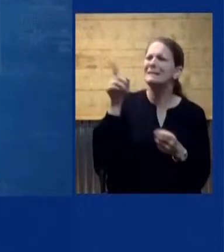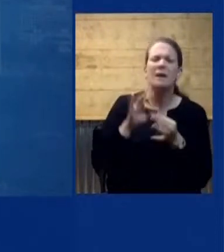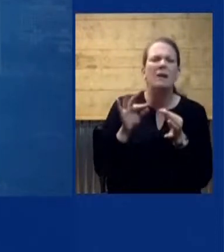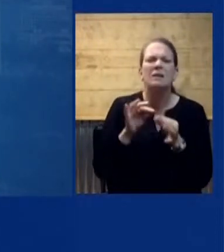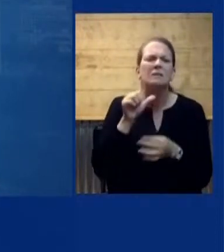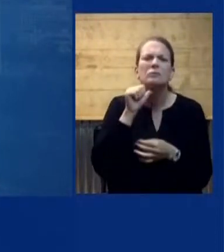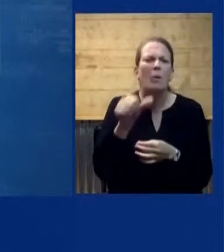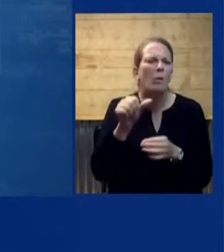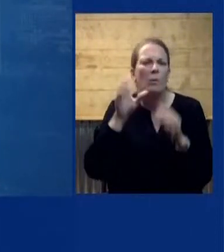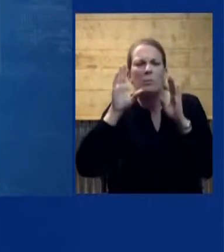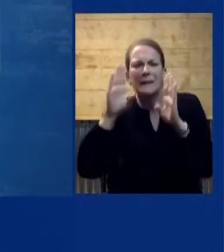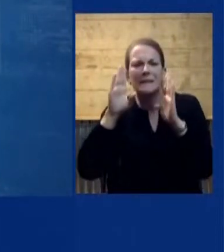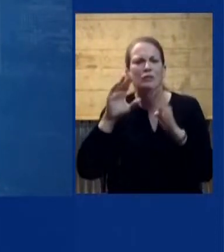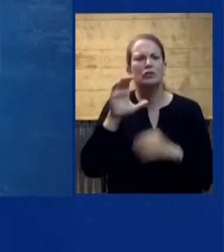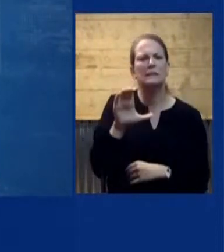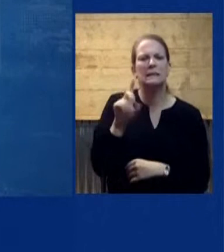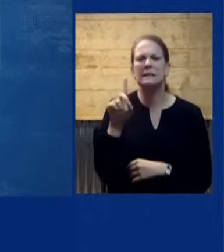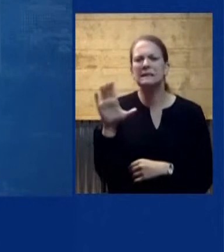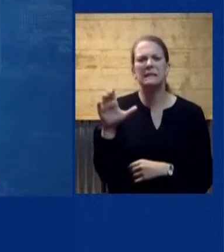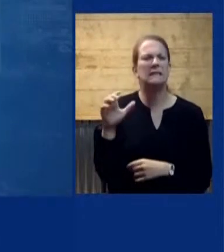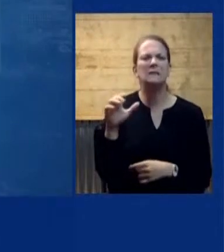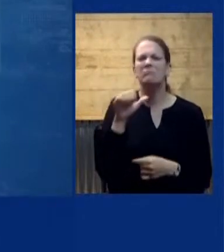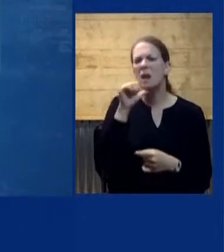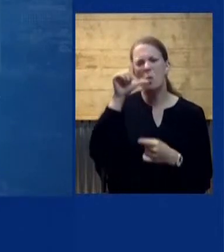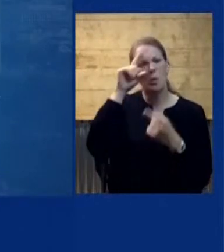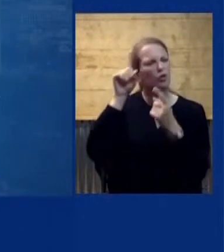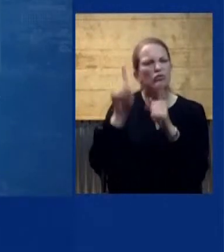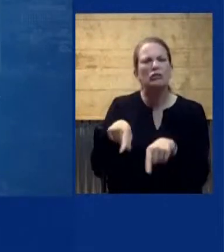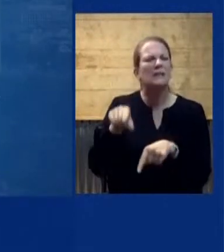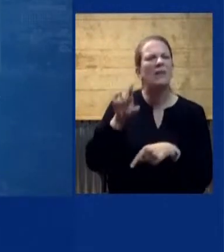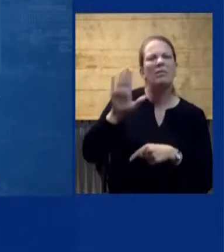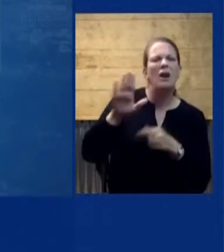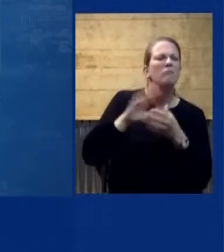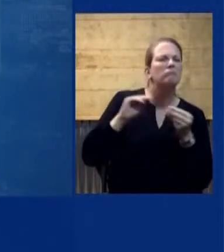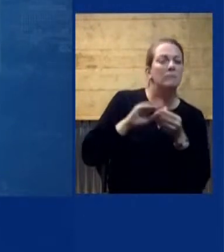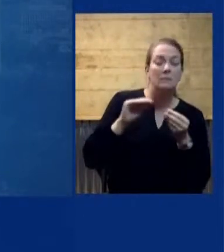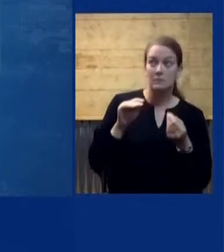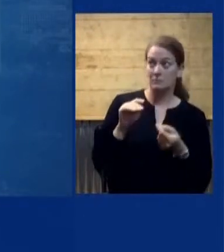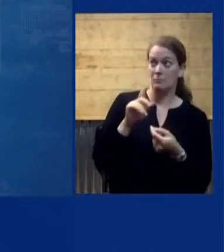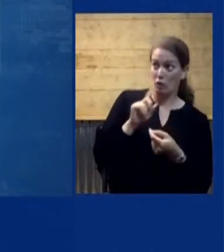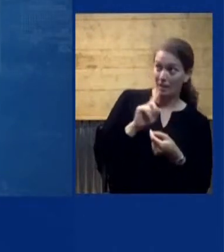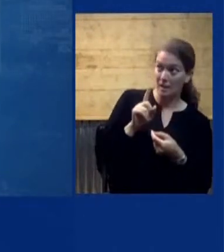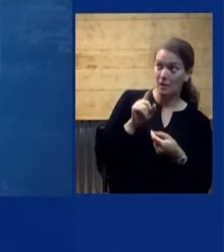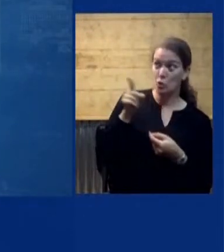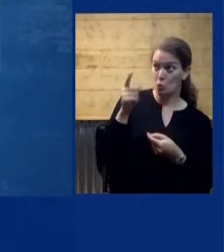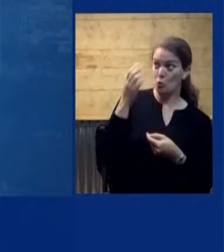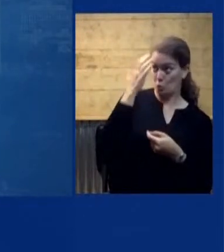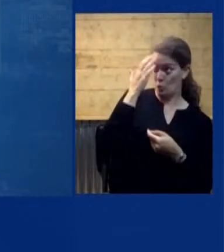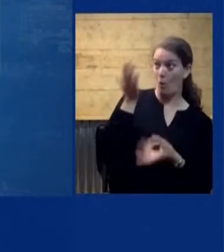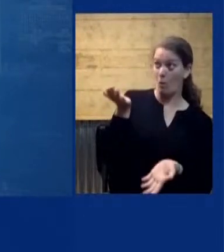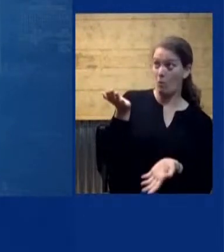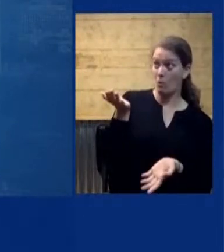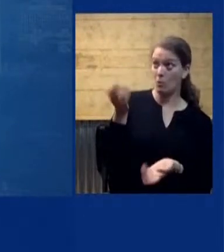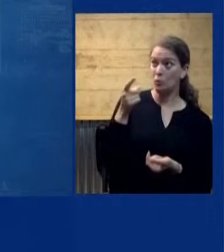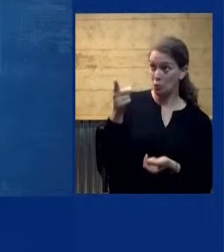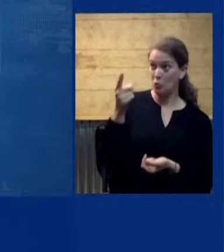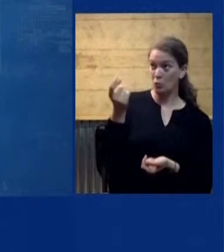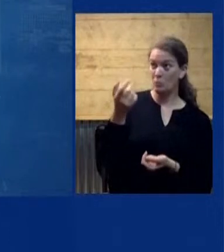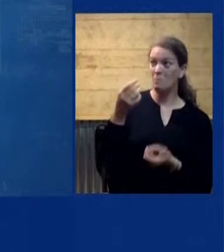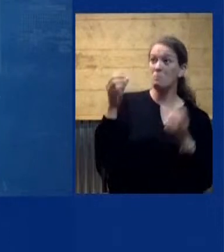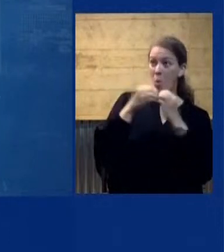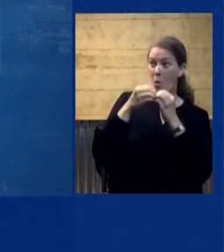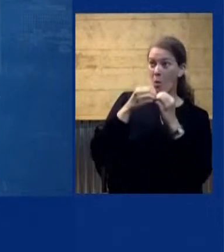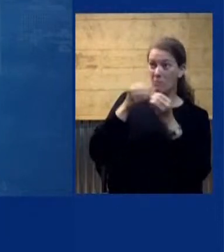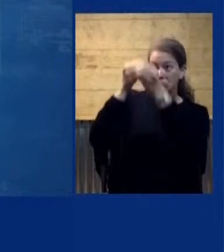I disagree with them. Oh, really? Do you know, Mr. President, better than your health experts